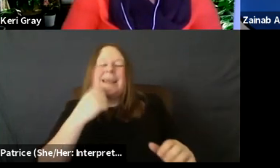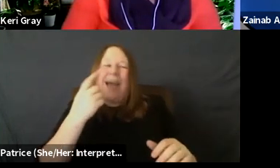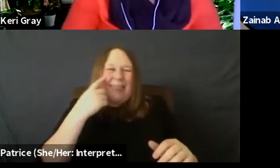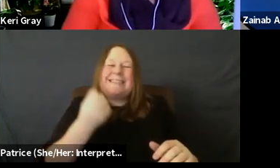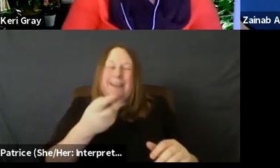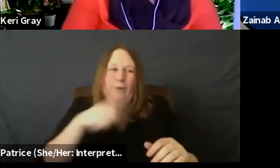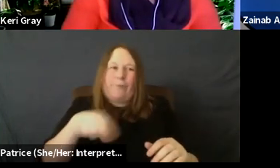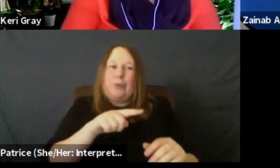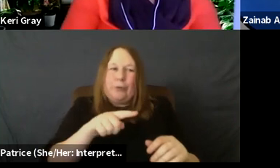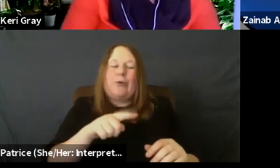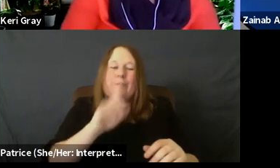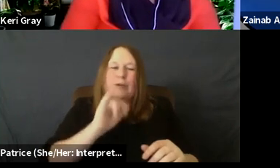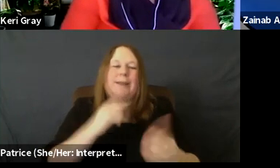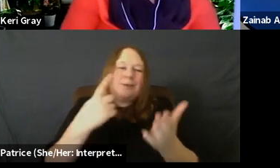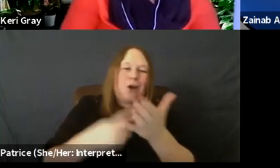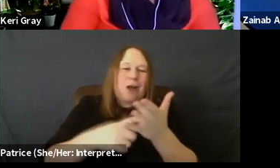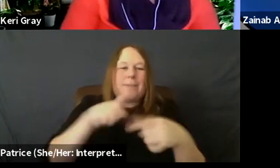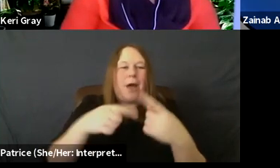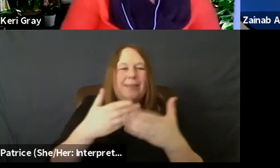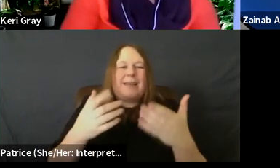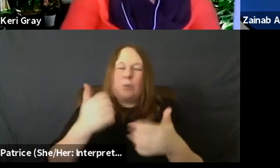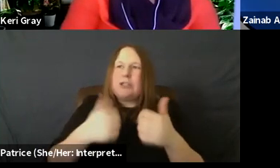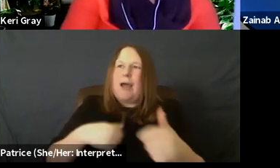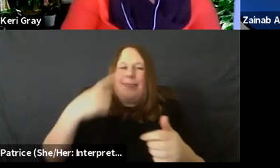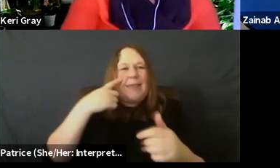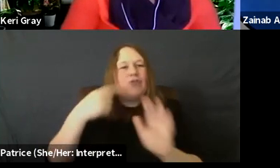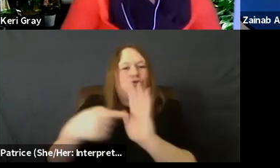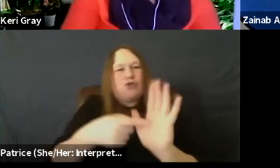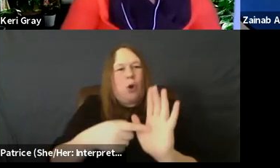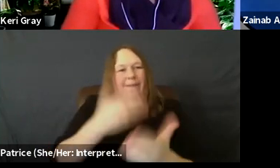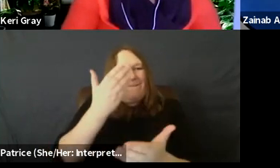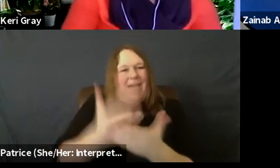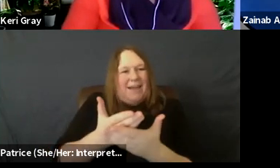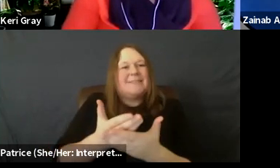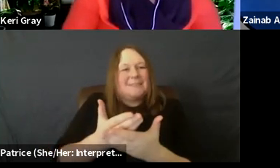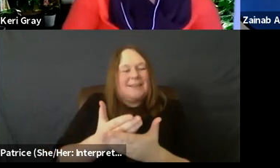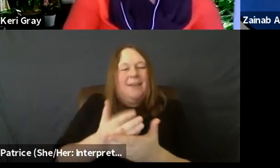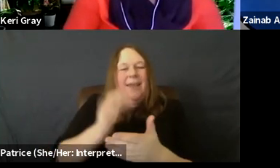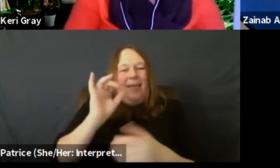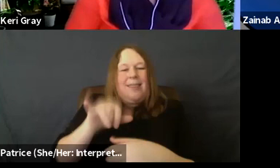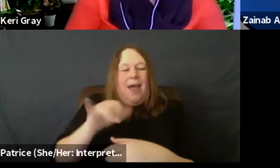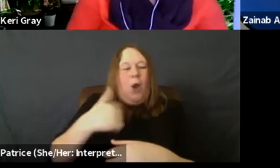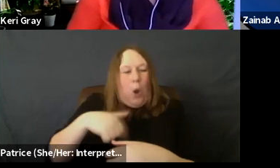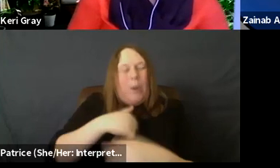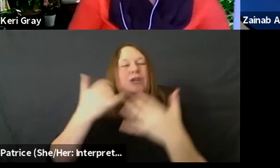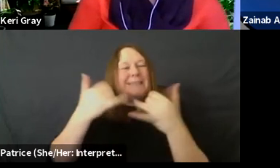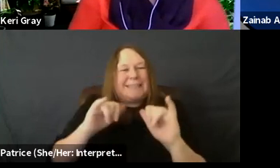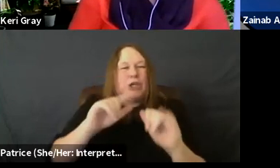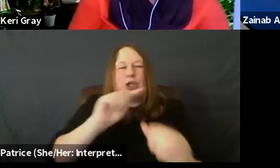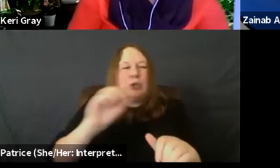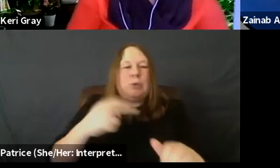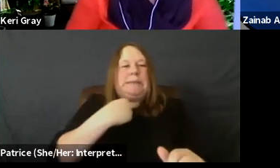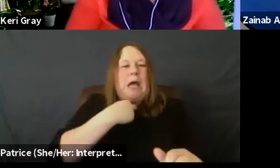really talked about things which I think reflect the fact that we are still too stuck